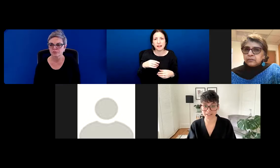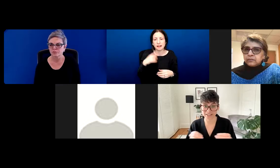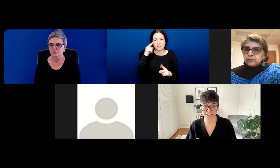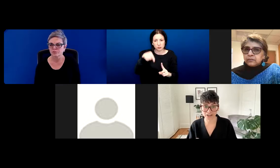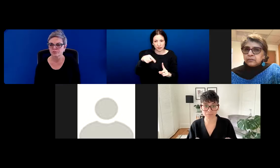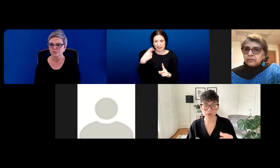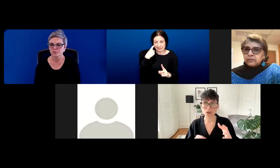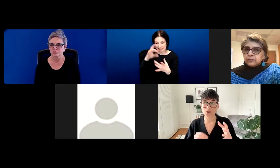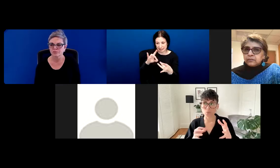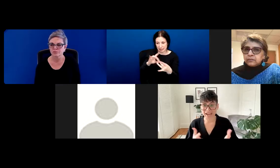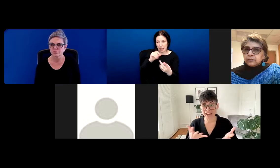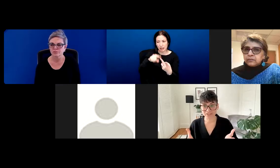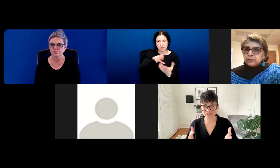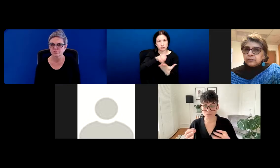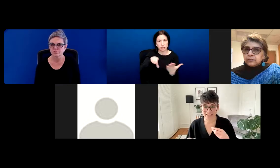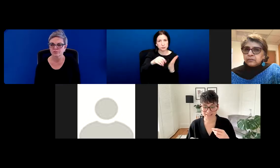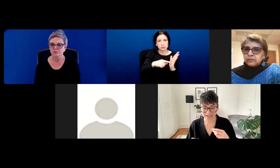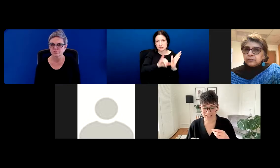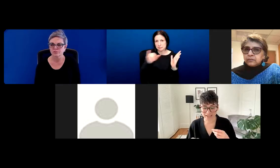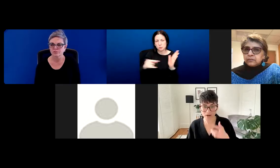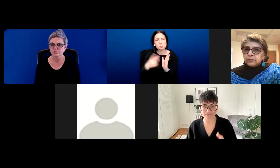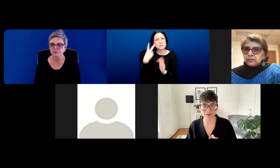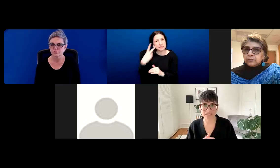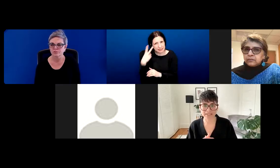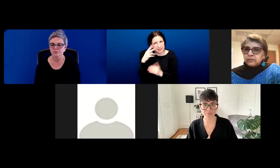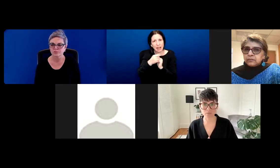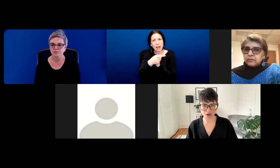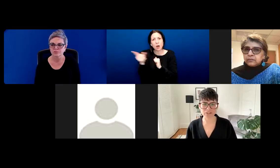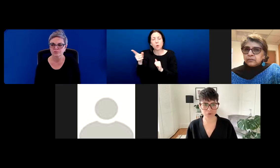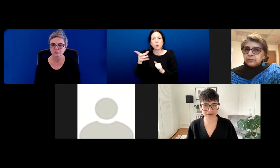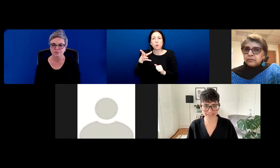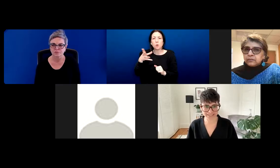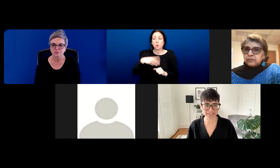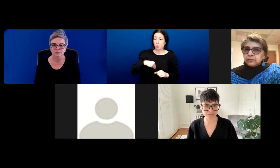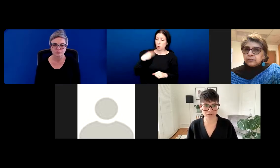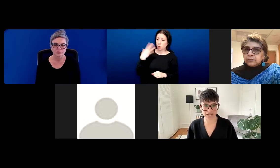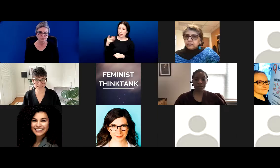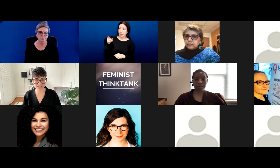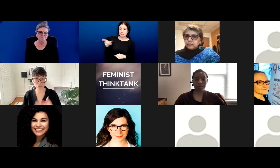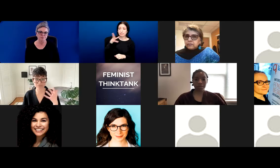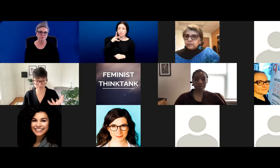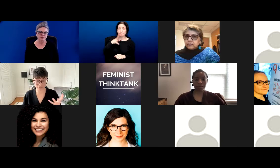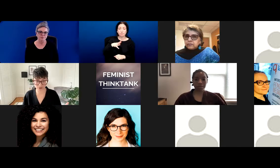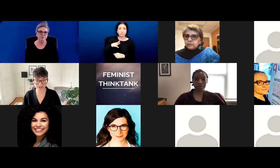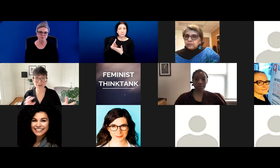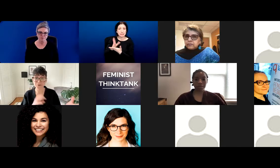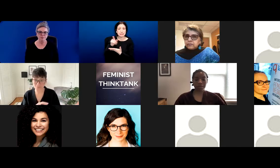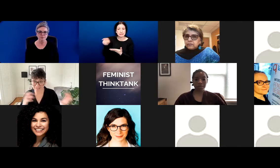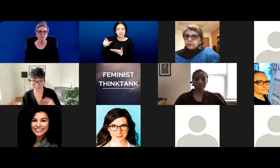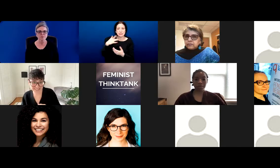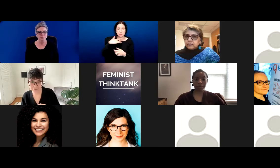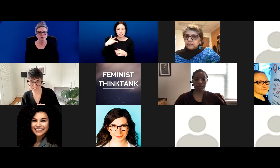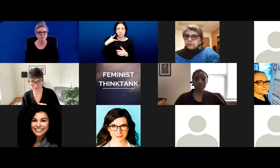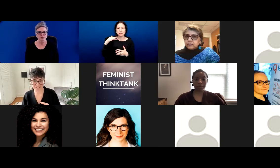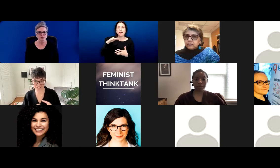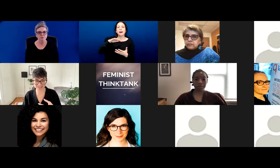just articulated here, we have seen the ways that white feminism often tokenizes upper caste brown feminist work while